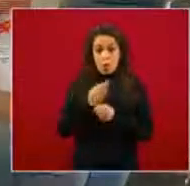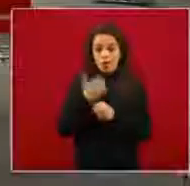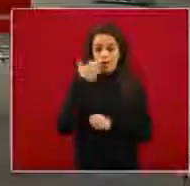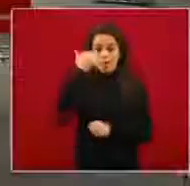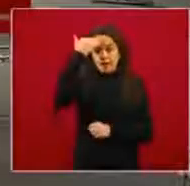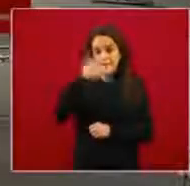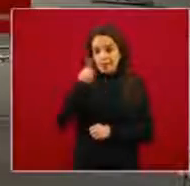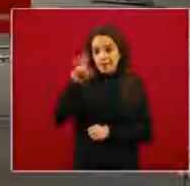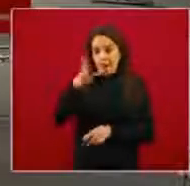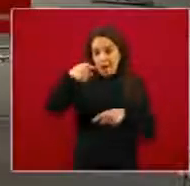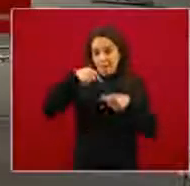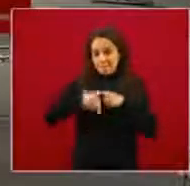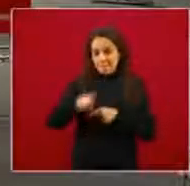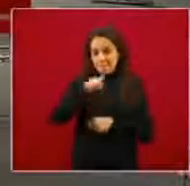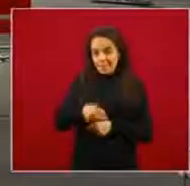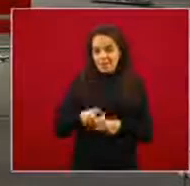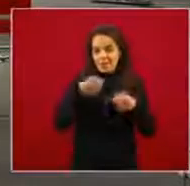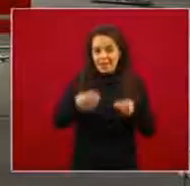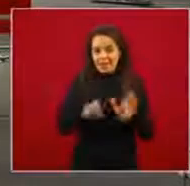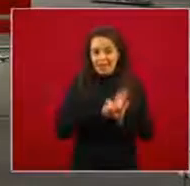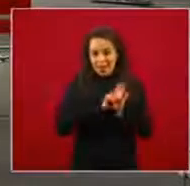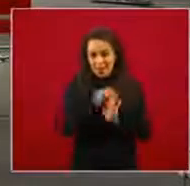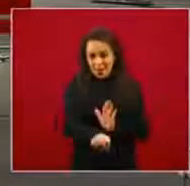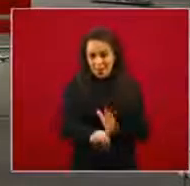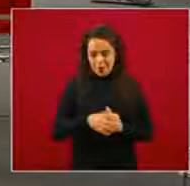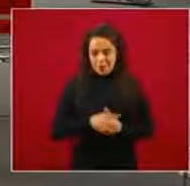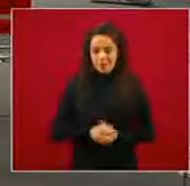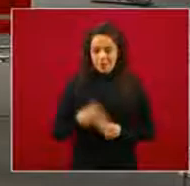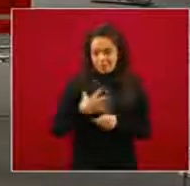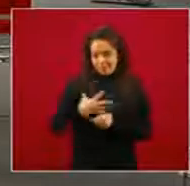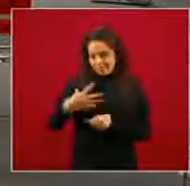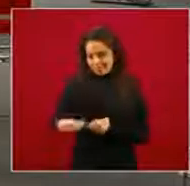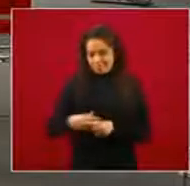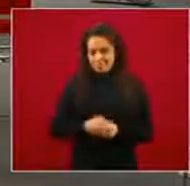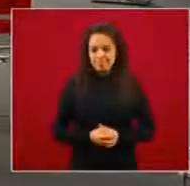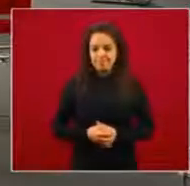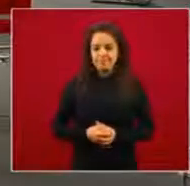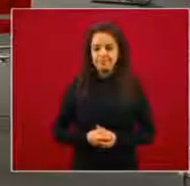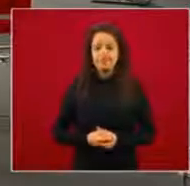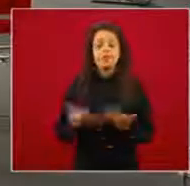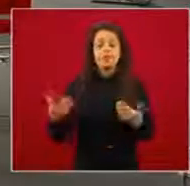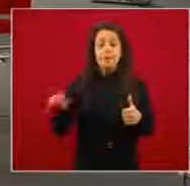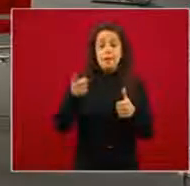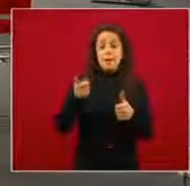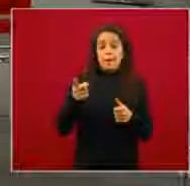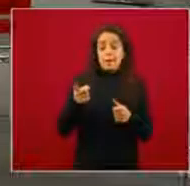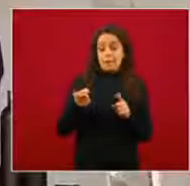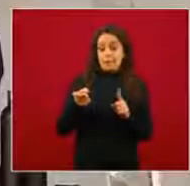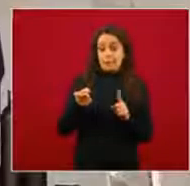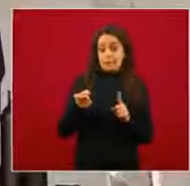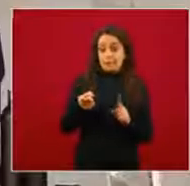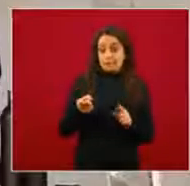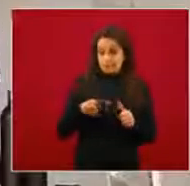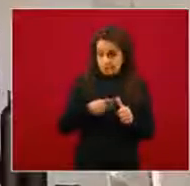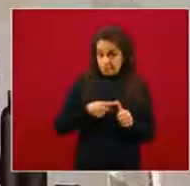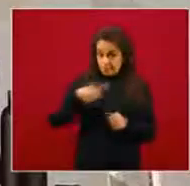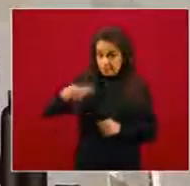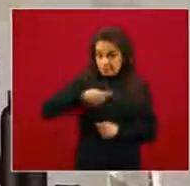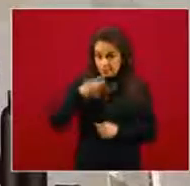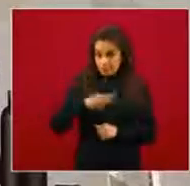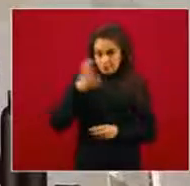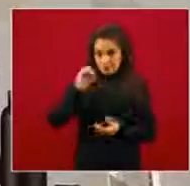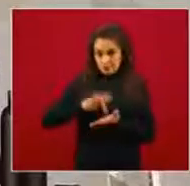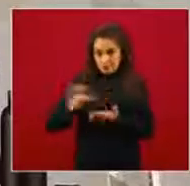this is an example that you are setting for them. For the first question, thank you so much, Lisbeth, from